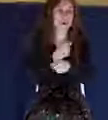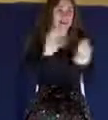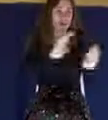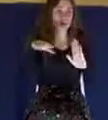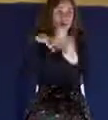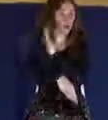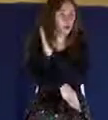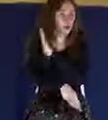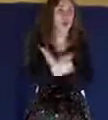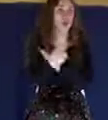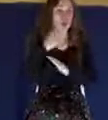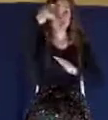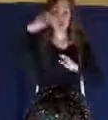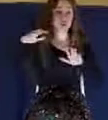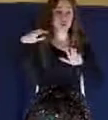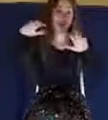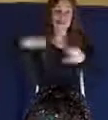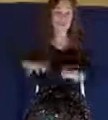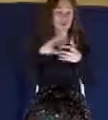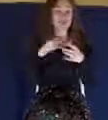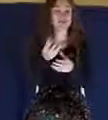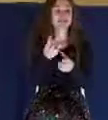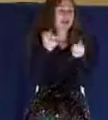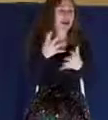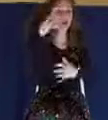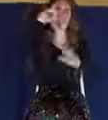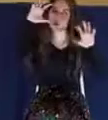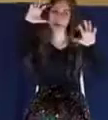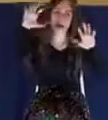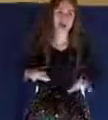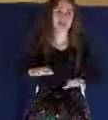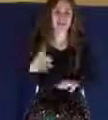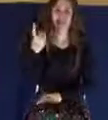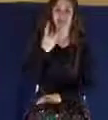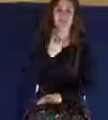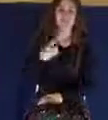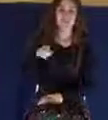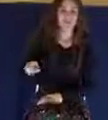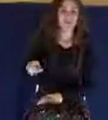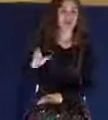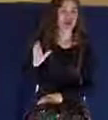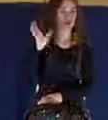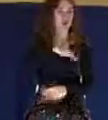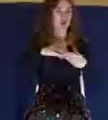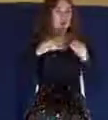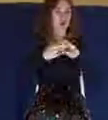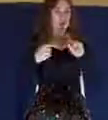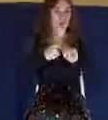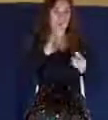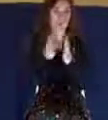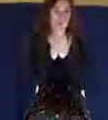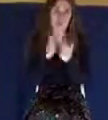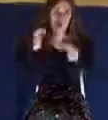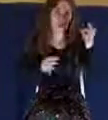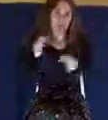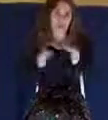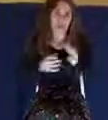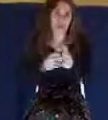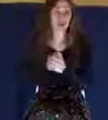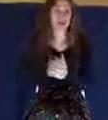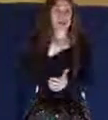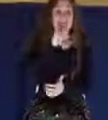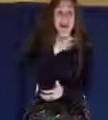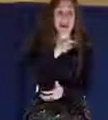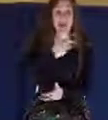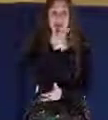the Old Testament come from the book of Judges. Women are getting abused and raped. Homosexuality is rampant. A